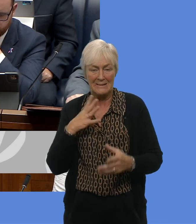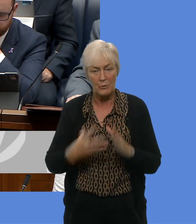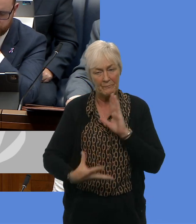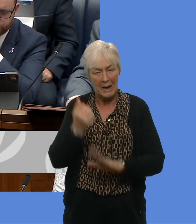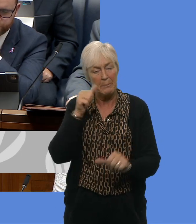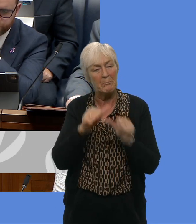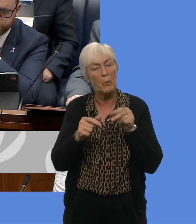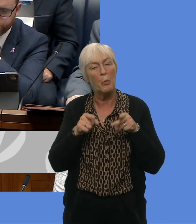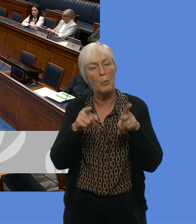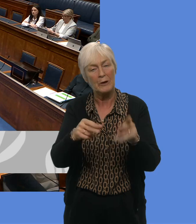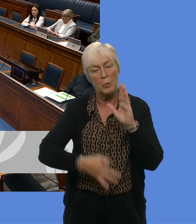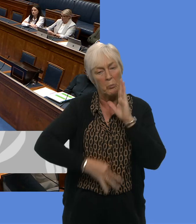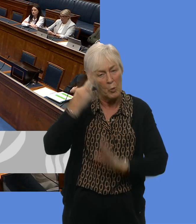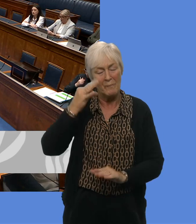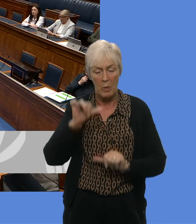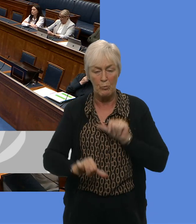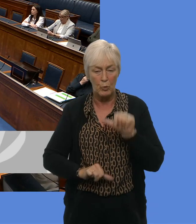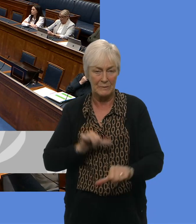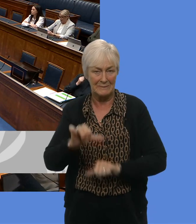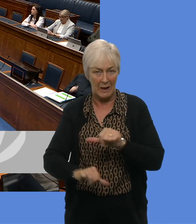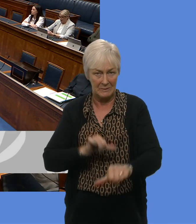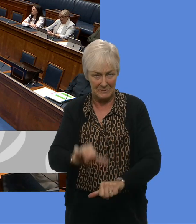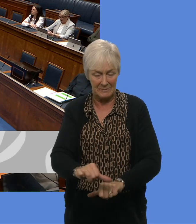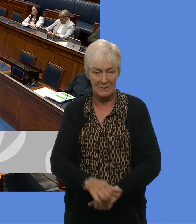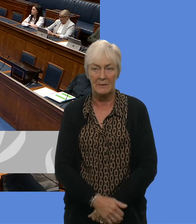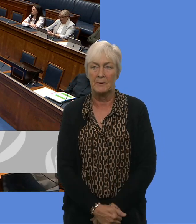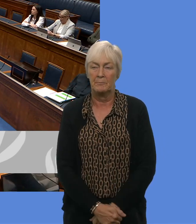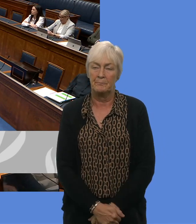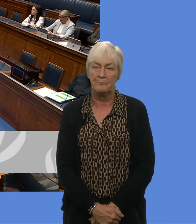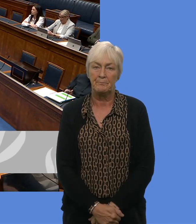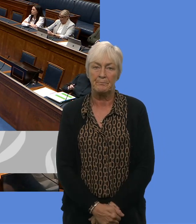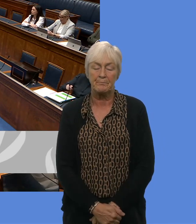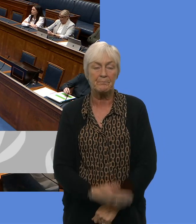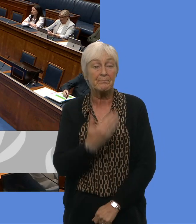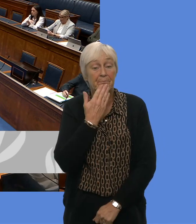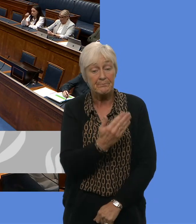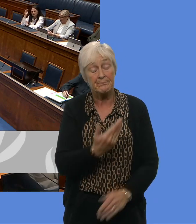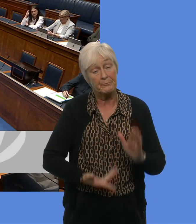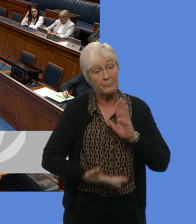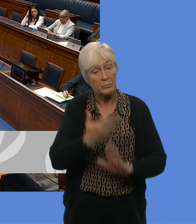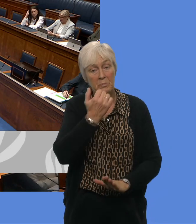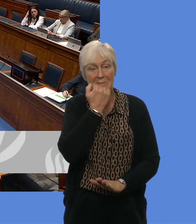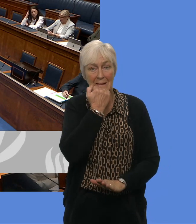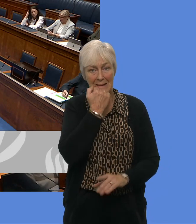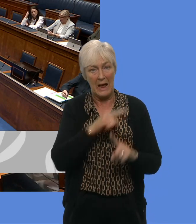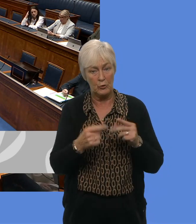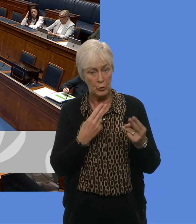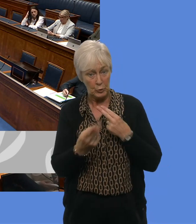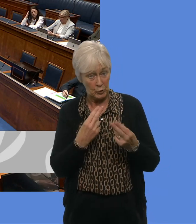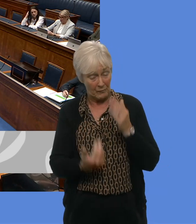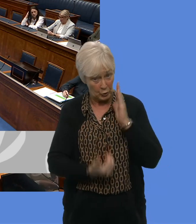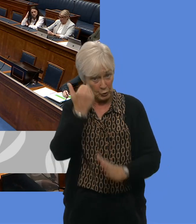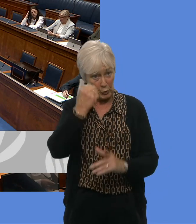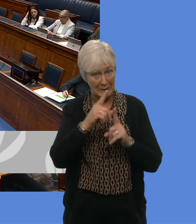better ways to improve that process. Bobby Butler. Speaker, thank the Minister for his update and the news of a new